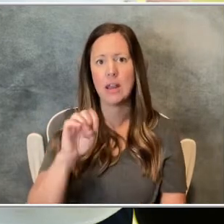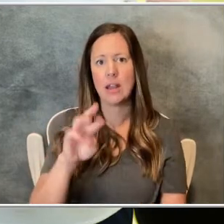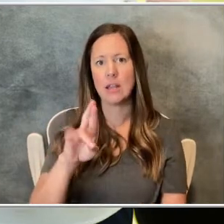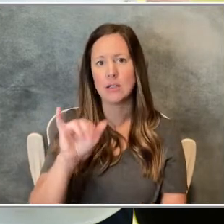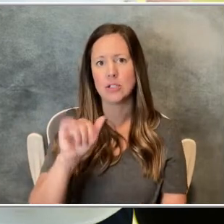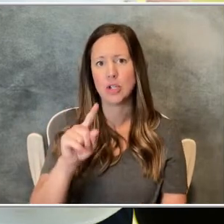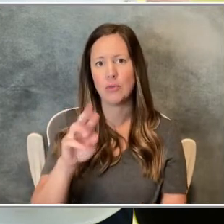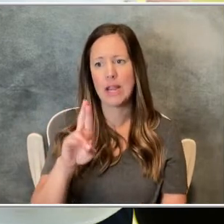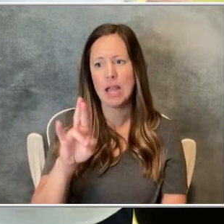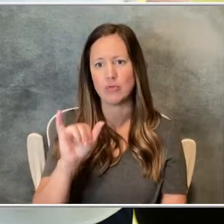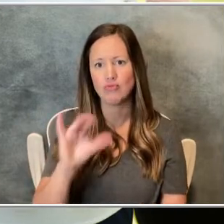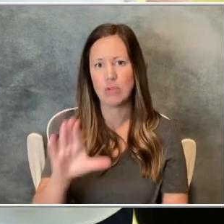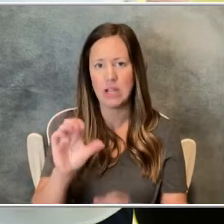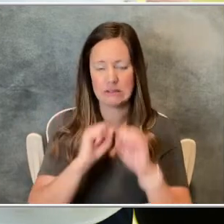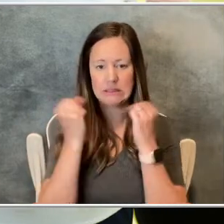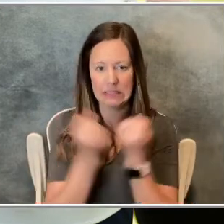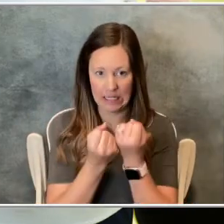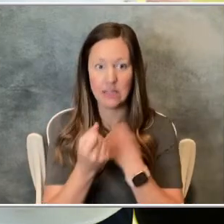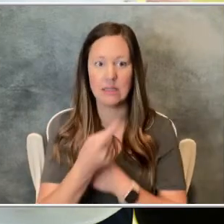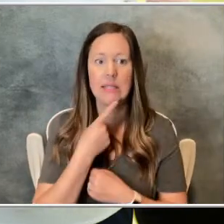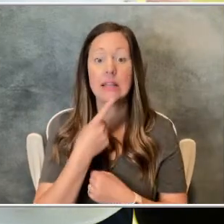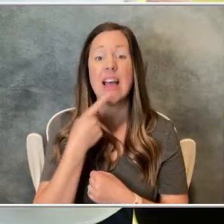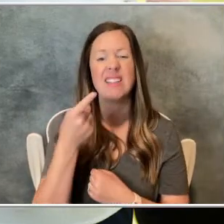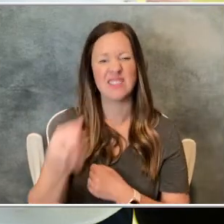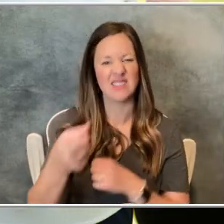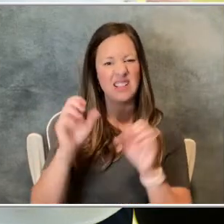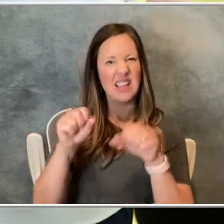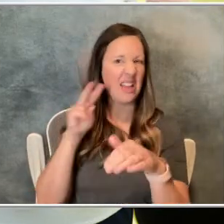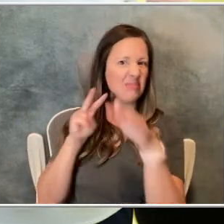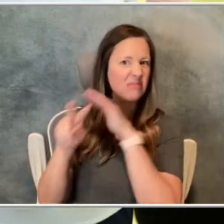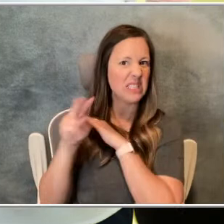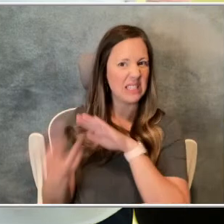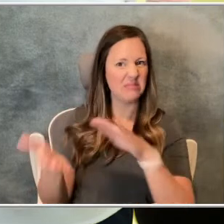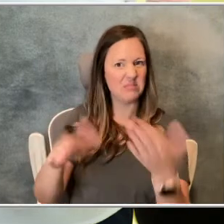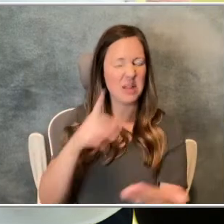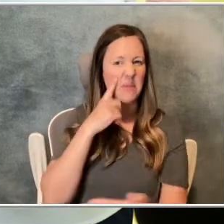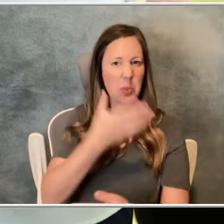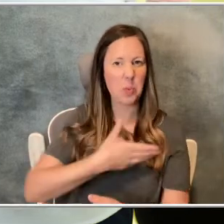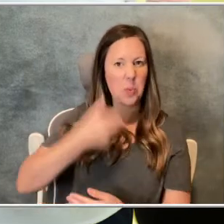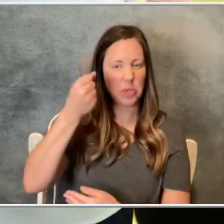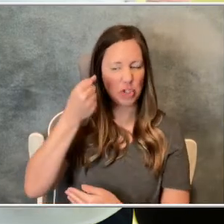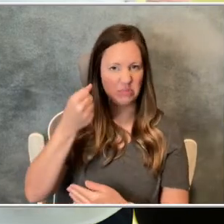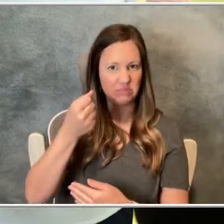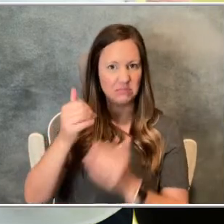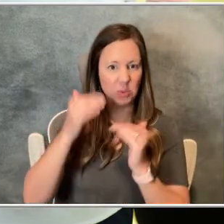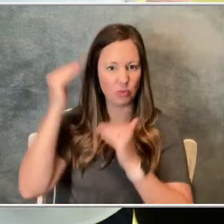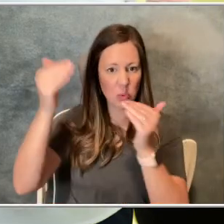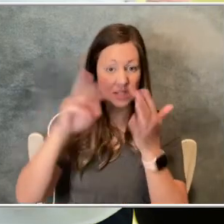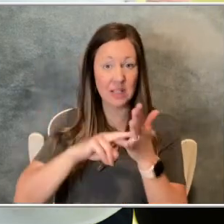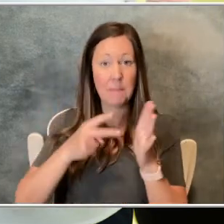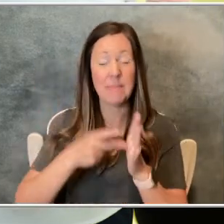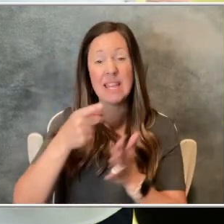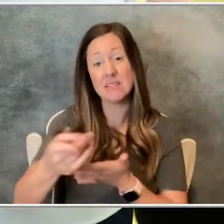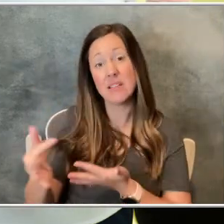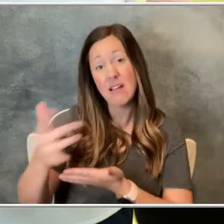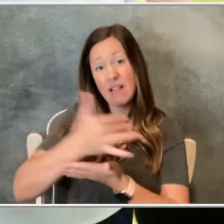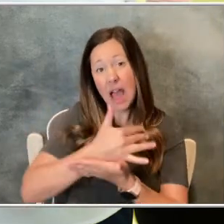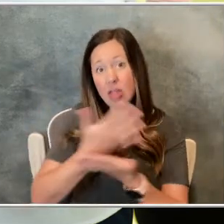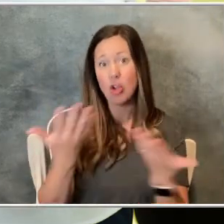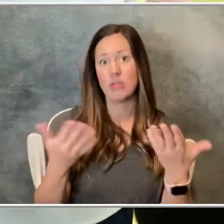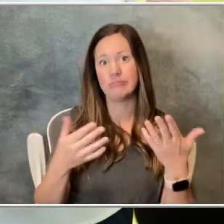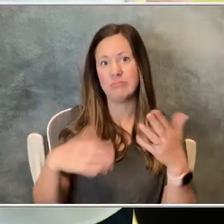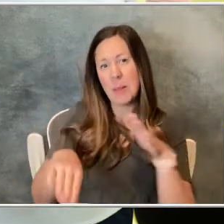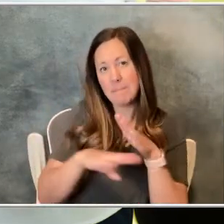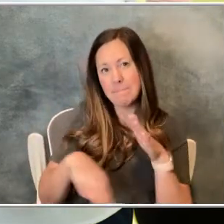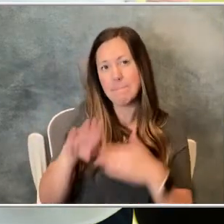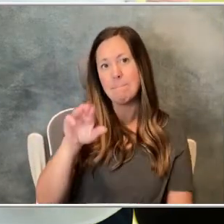Predicts Mortality in Older Adults. This is a prospective cohort study, meaning that researchers gather baseline data on a group of